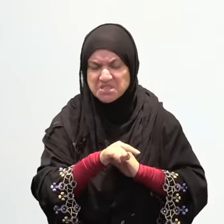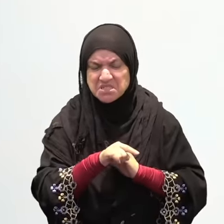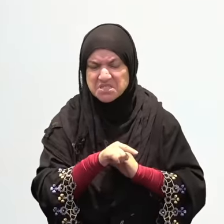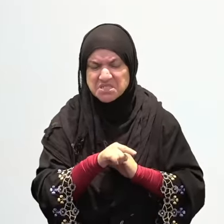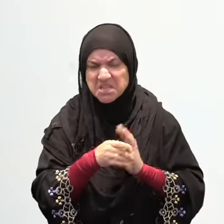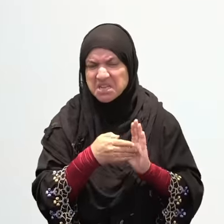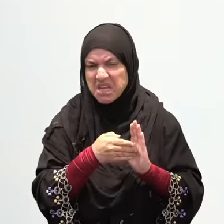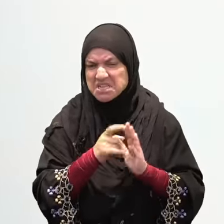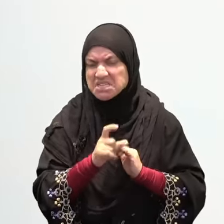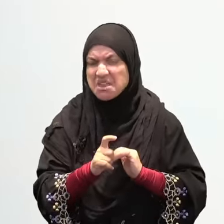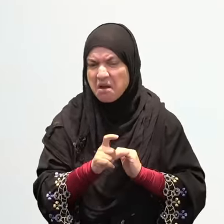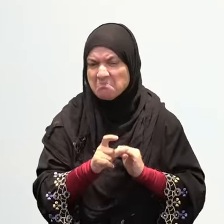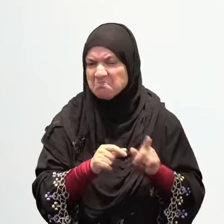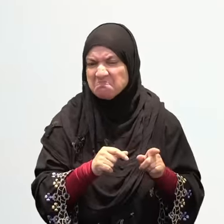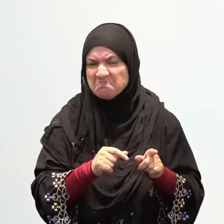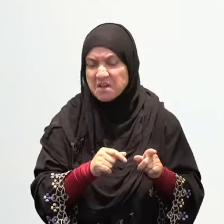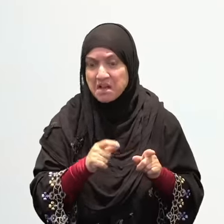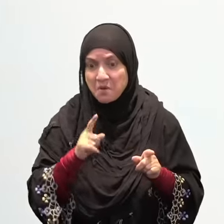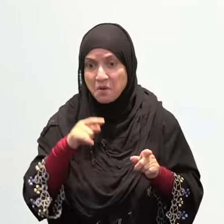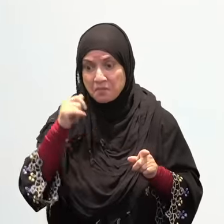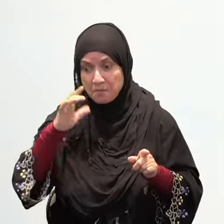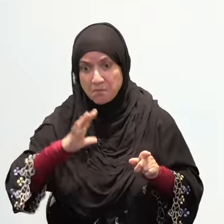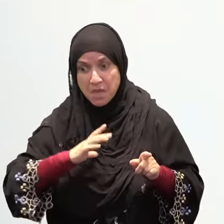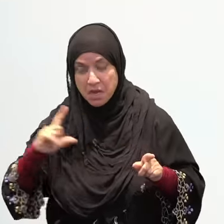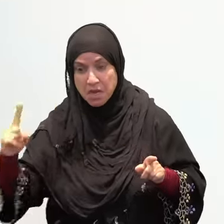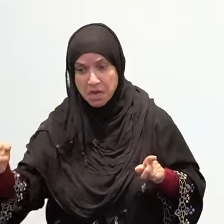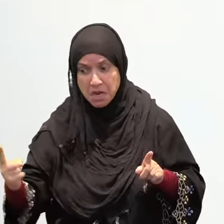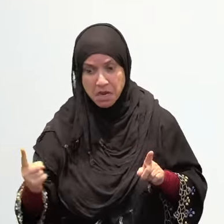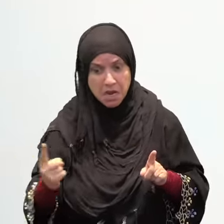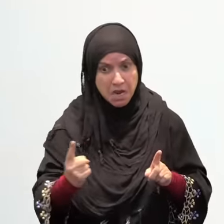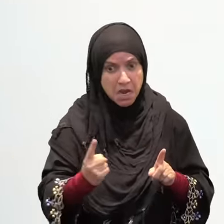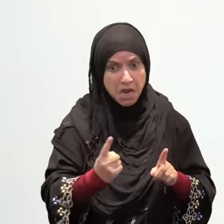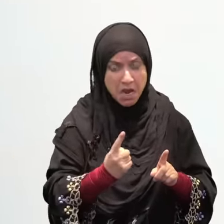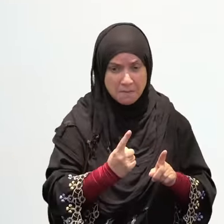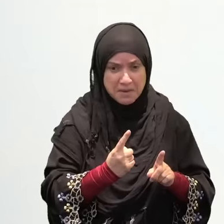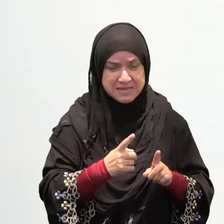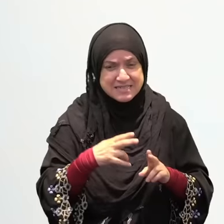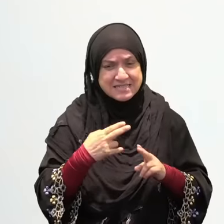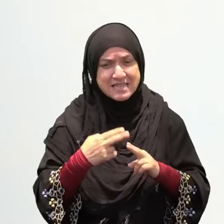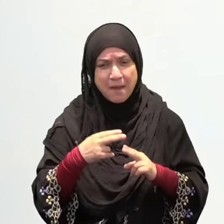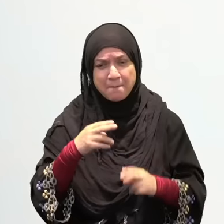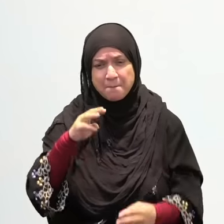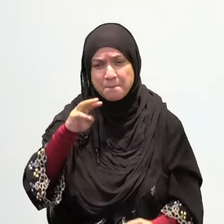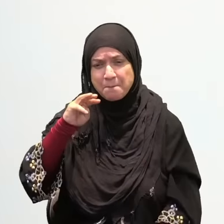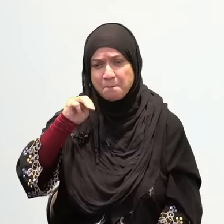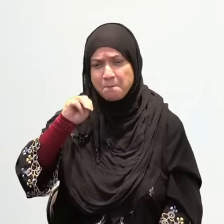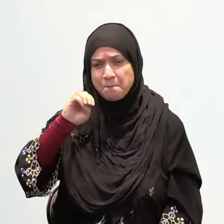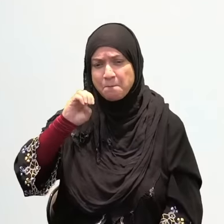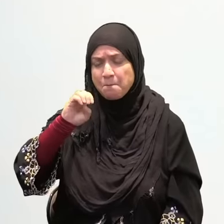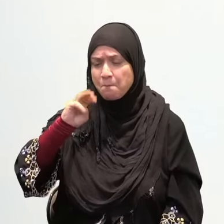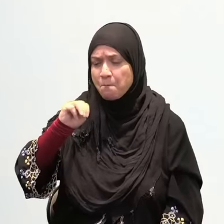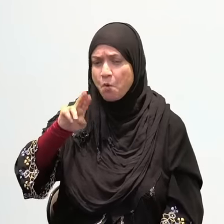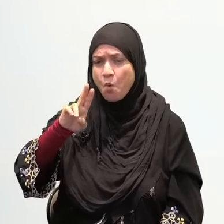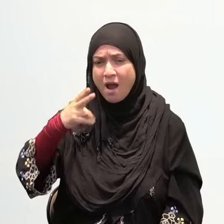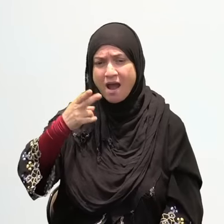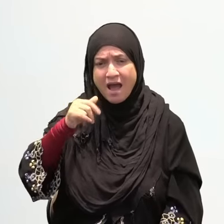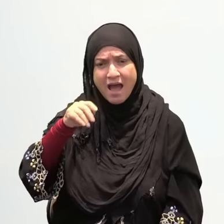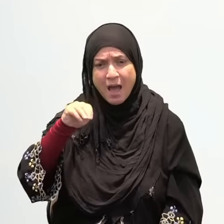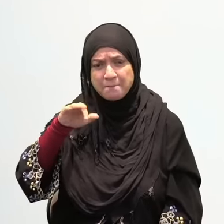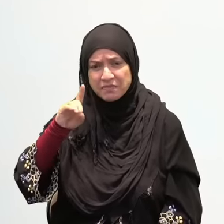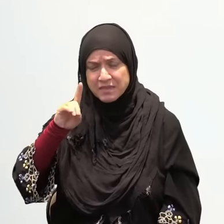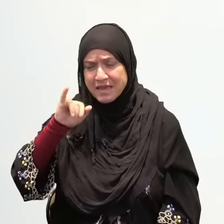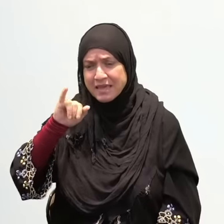kill him. And that young man is Muhammad ibn Abi Bakr, the son of Abu Bakr as-Siddiq radiallahu ta'ala